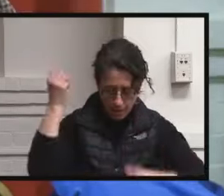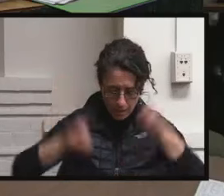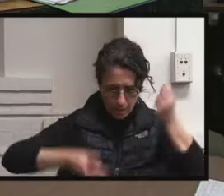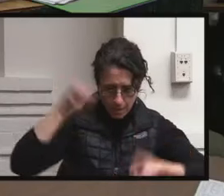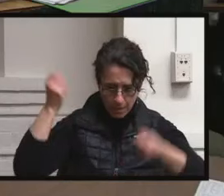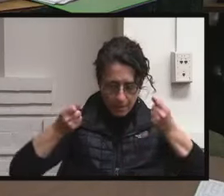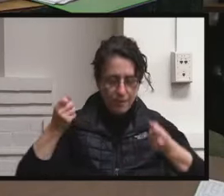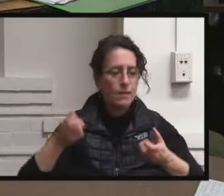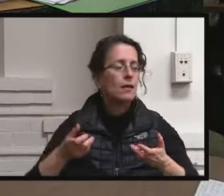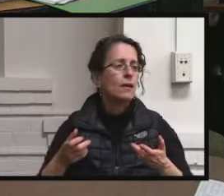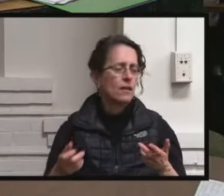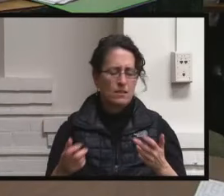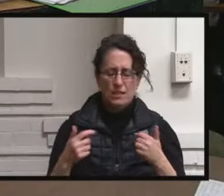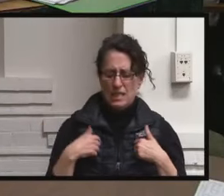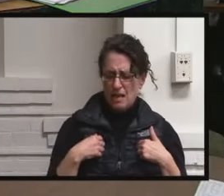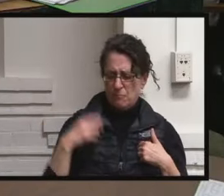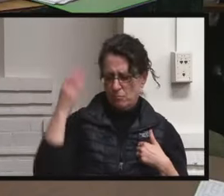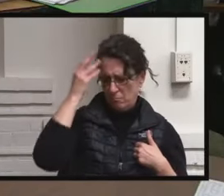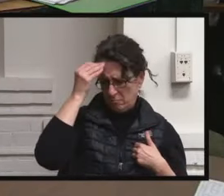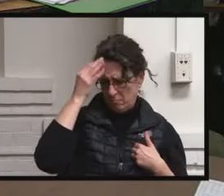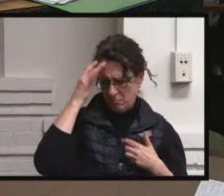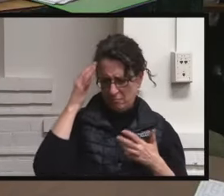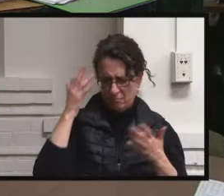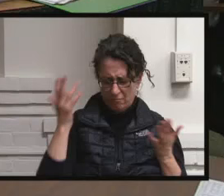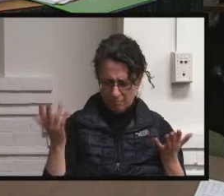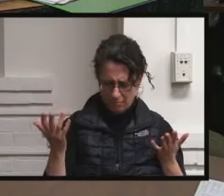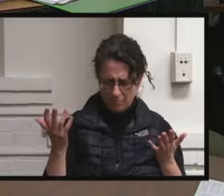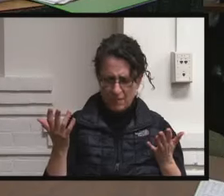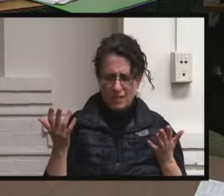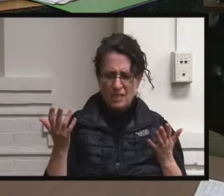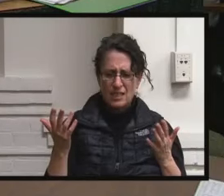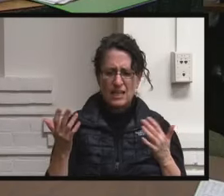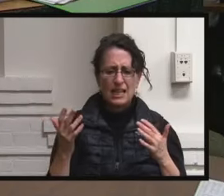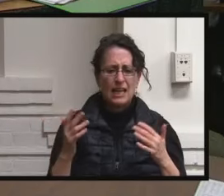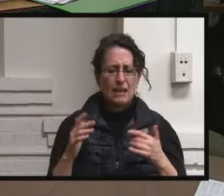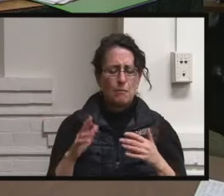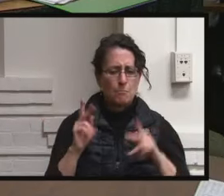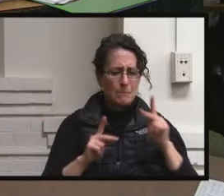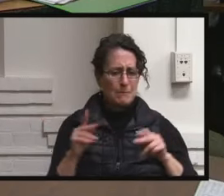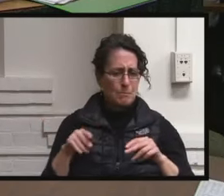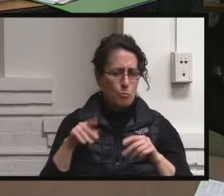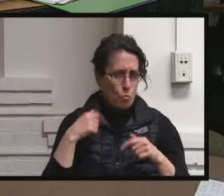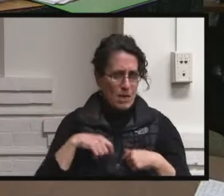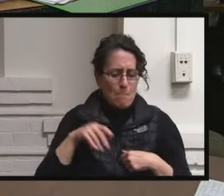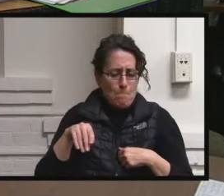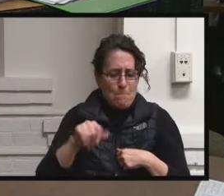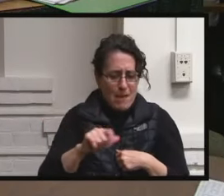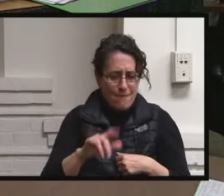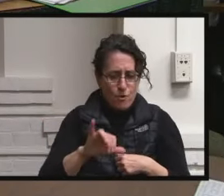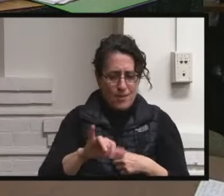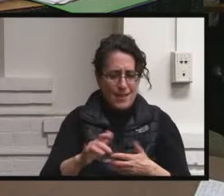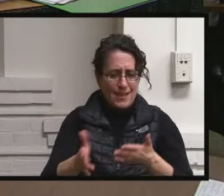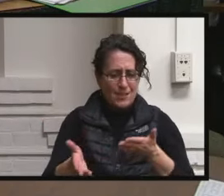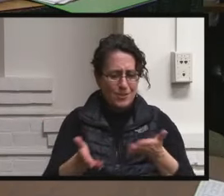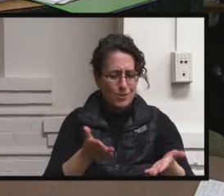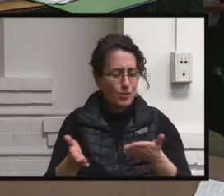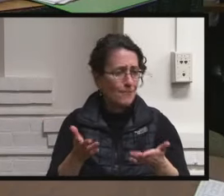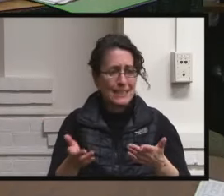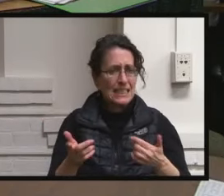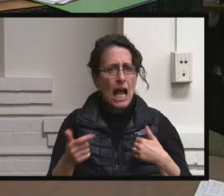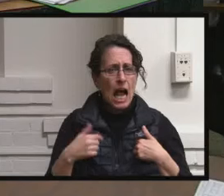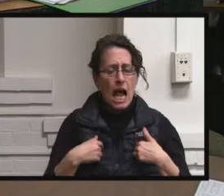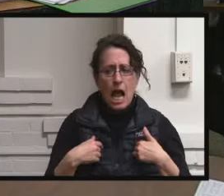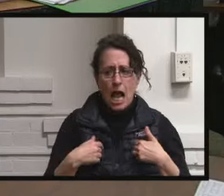from a town level and from a taxpayer level, I get all this whatever, but to me, and I think it's what David said, it's the bottom line for